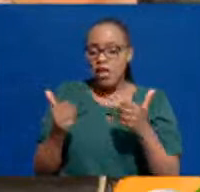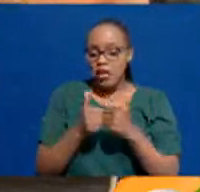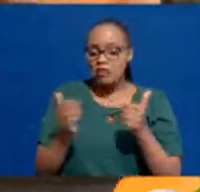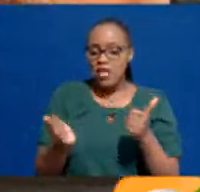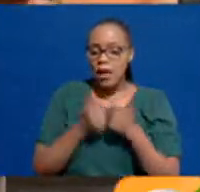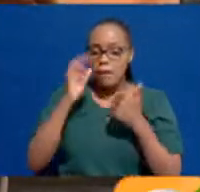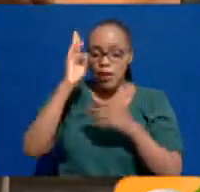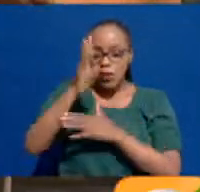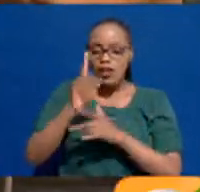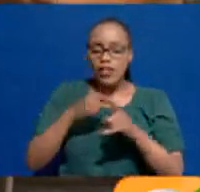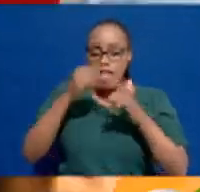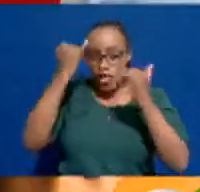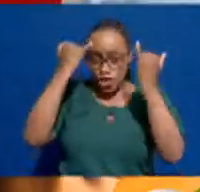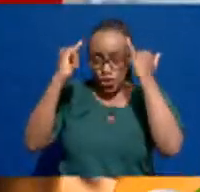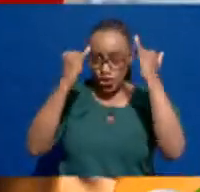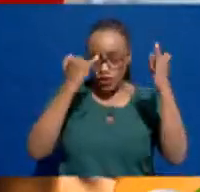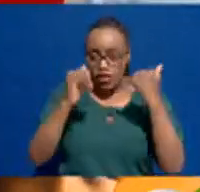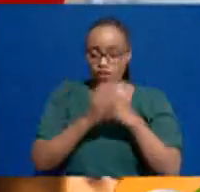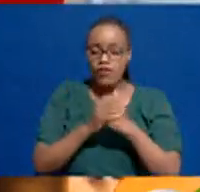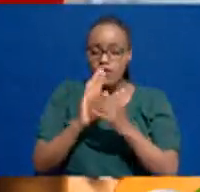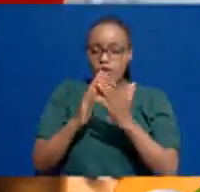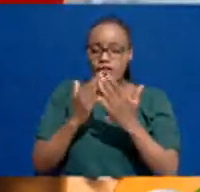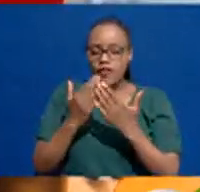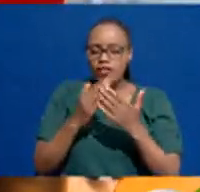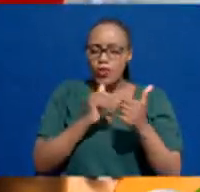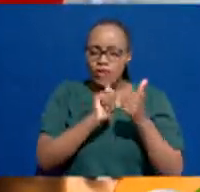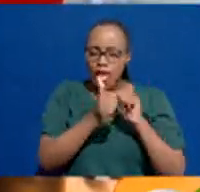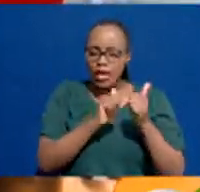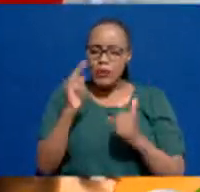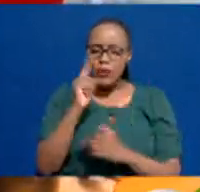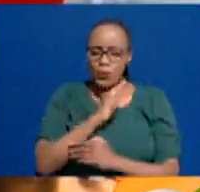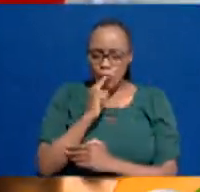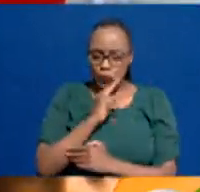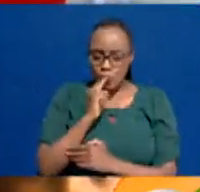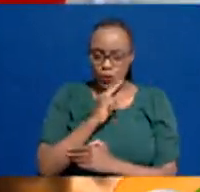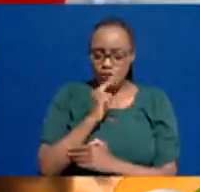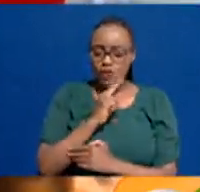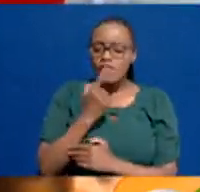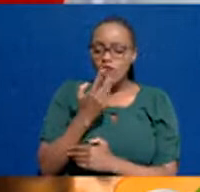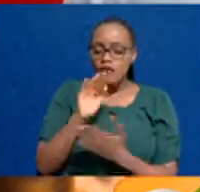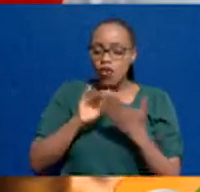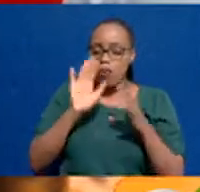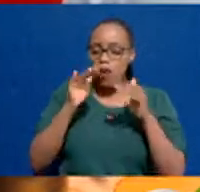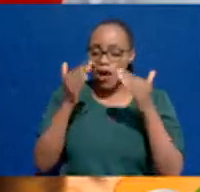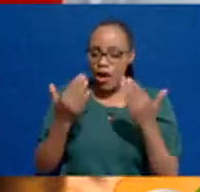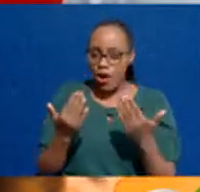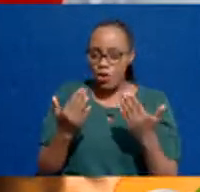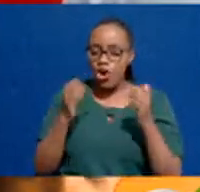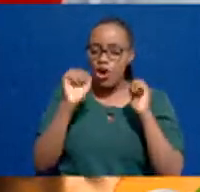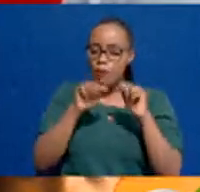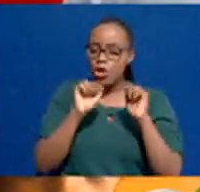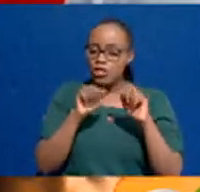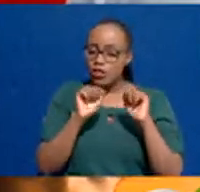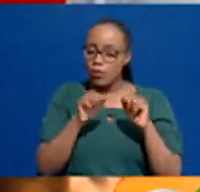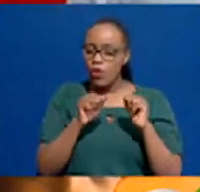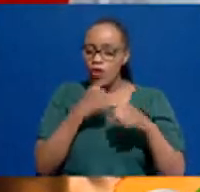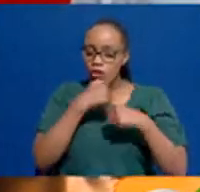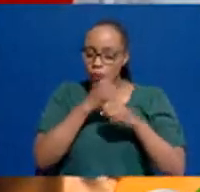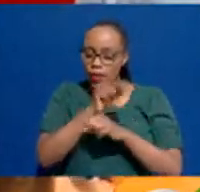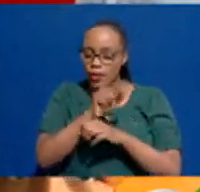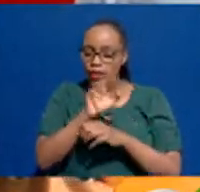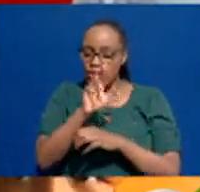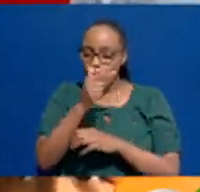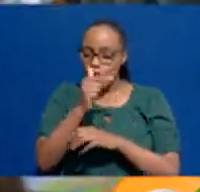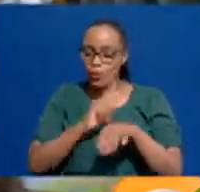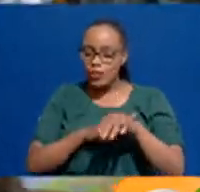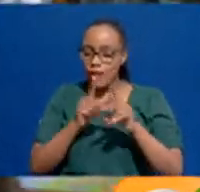yes, and it's so innovative. Competition was very tricky, mostly on how to place this robot when it's